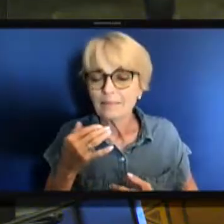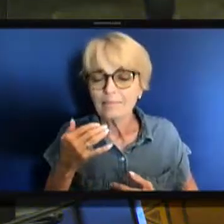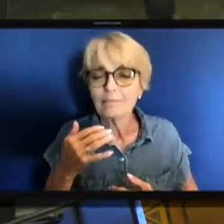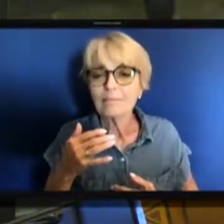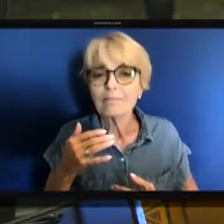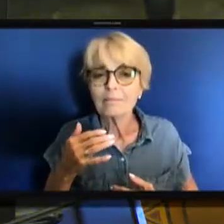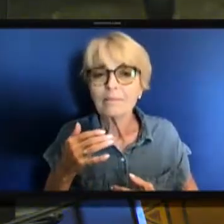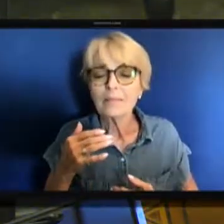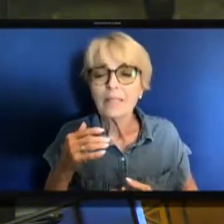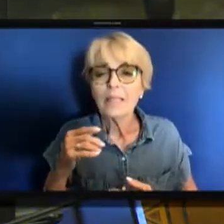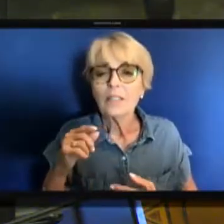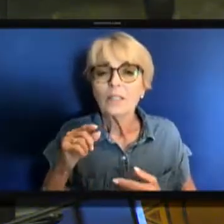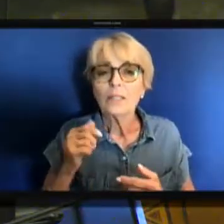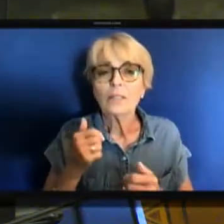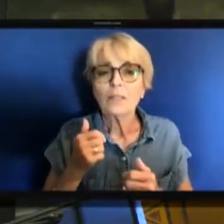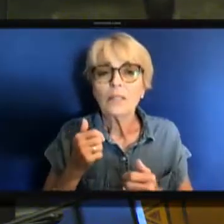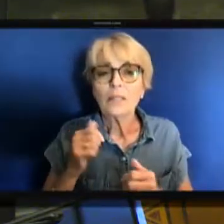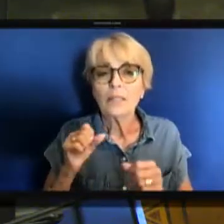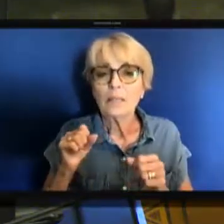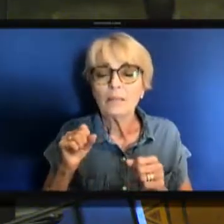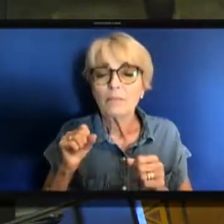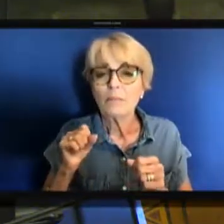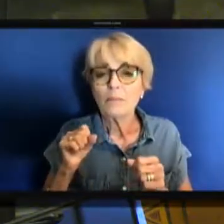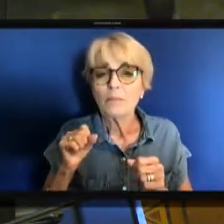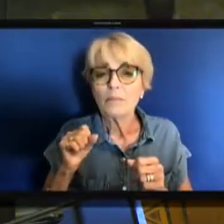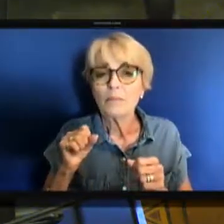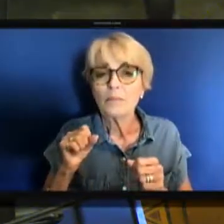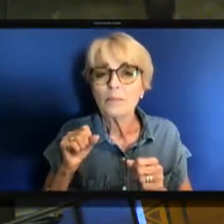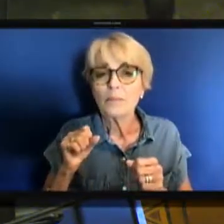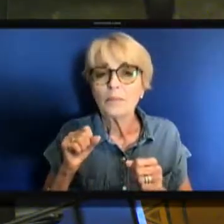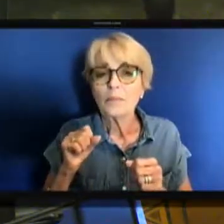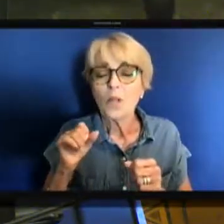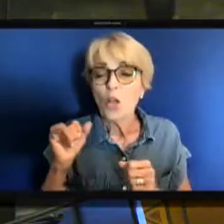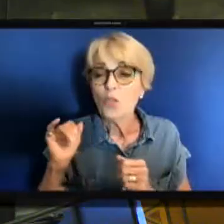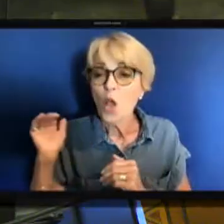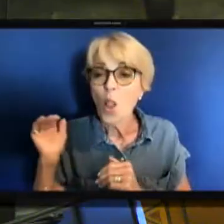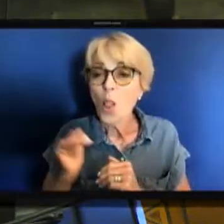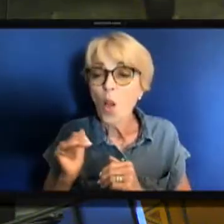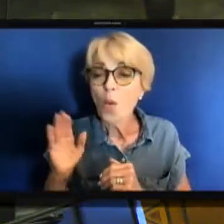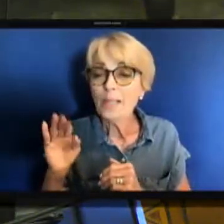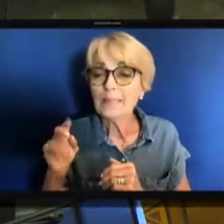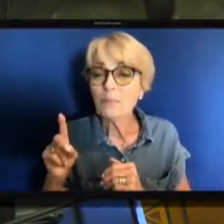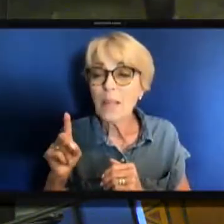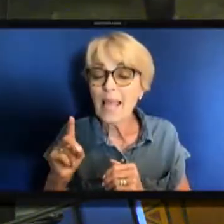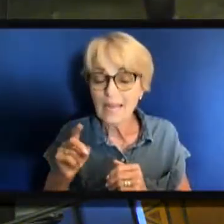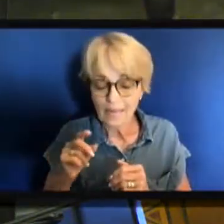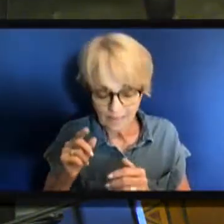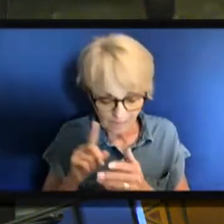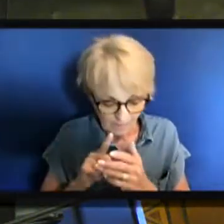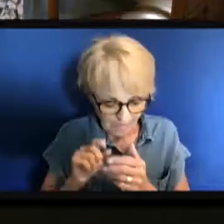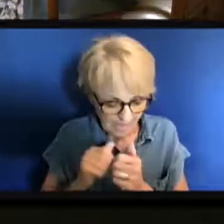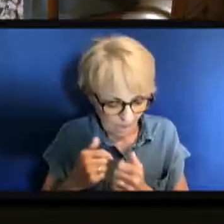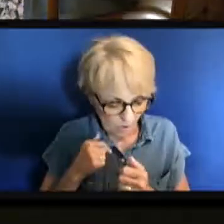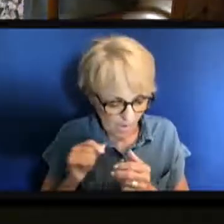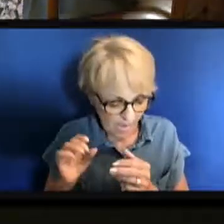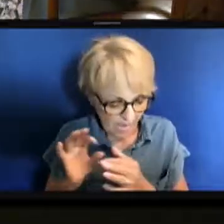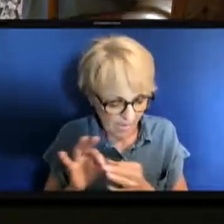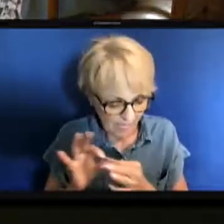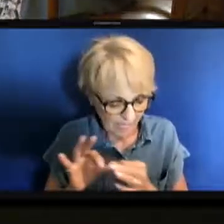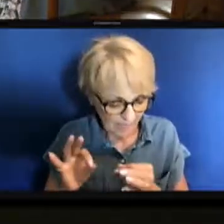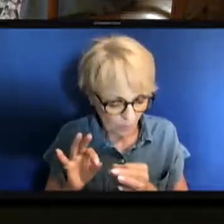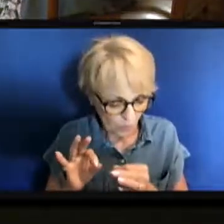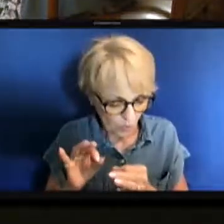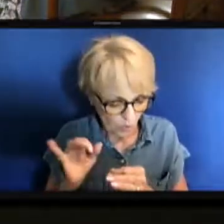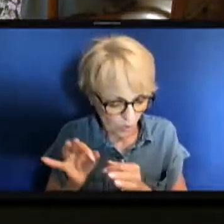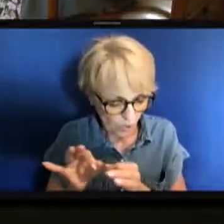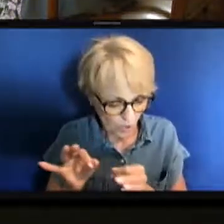away from simply lowest bid to, I can't remember my own wording at this point. Lowest responsible. Not lowest